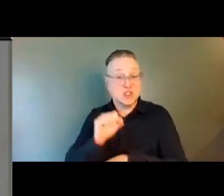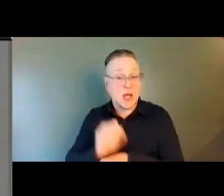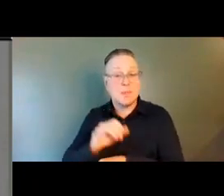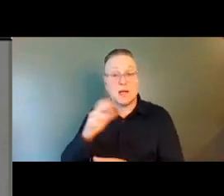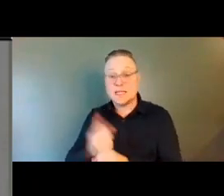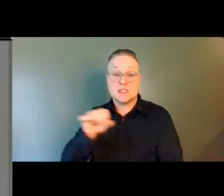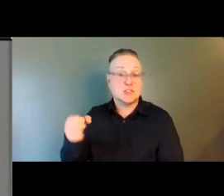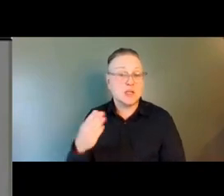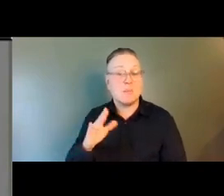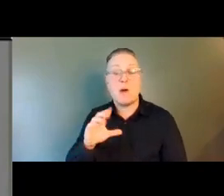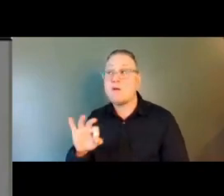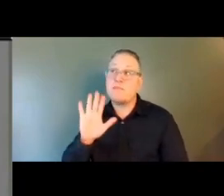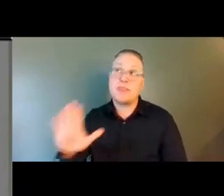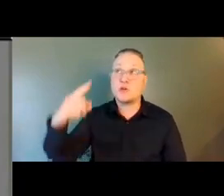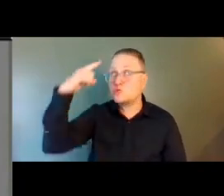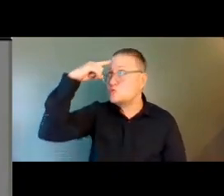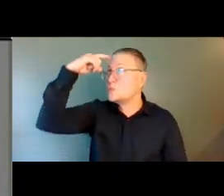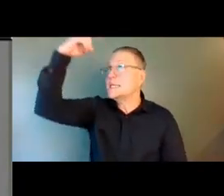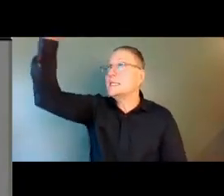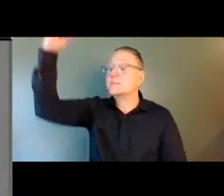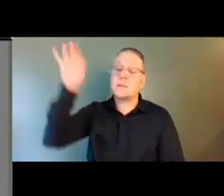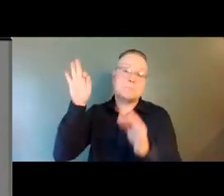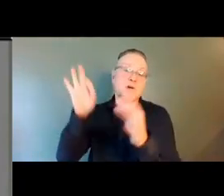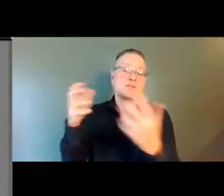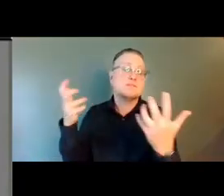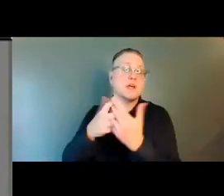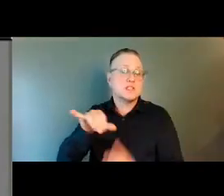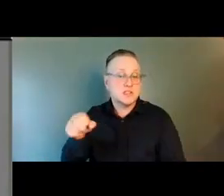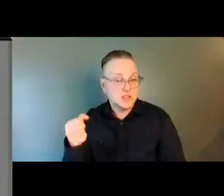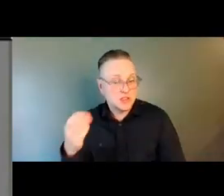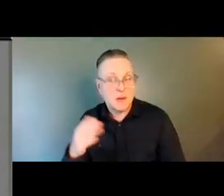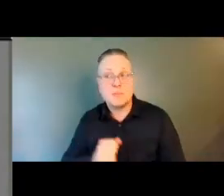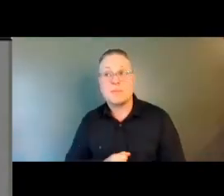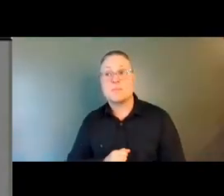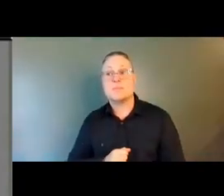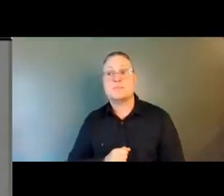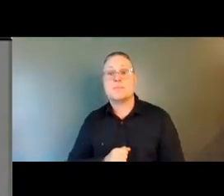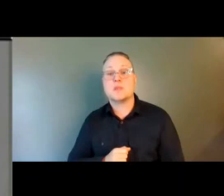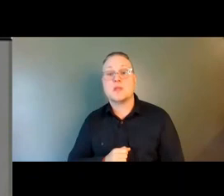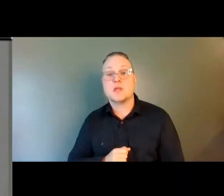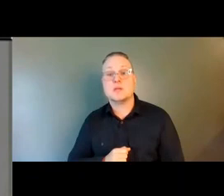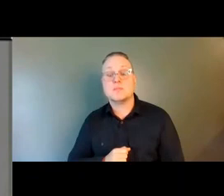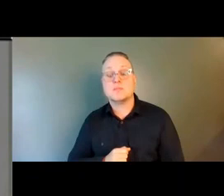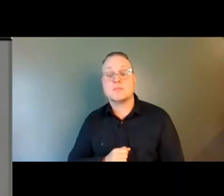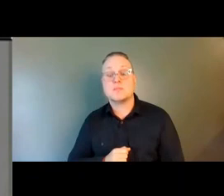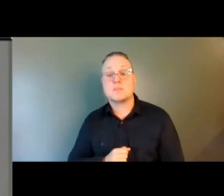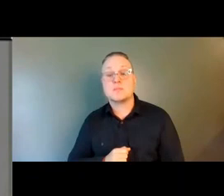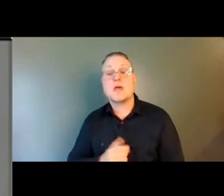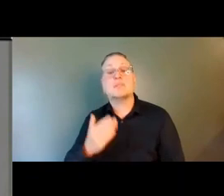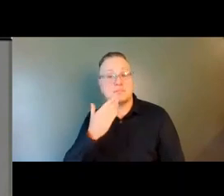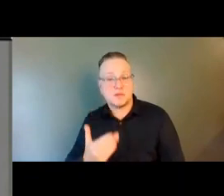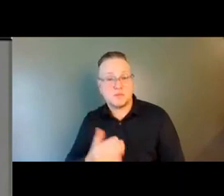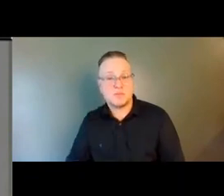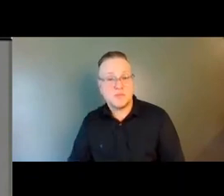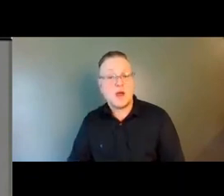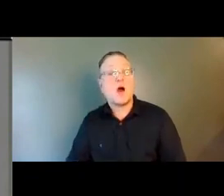dreams, receiving the adequate accommodation that helps them perform their job successfully,